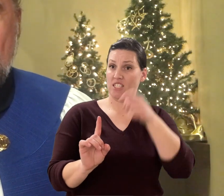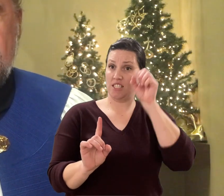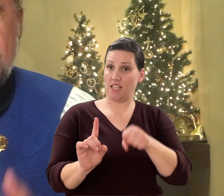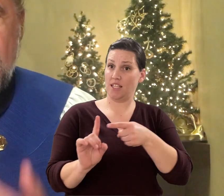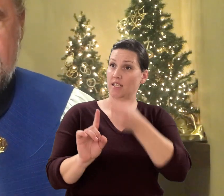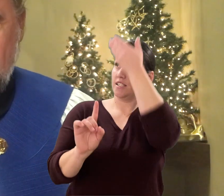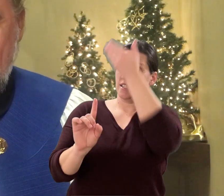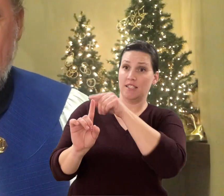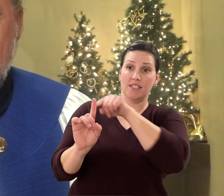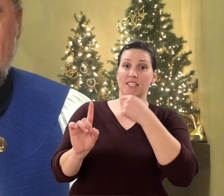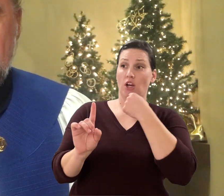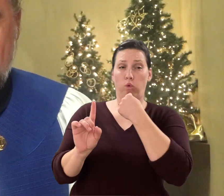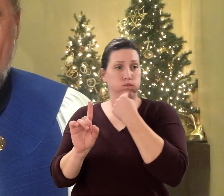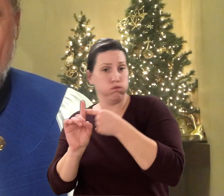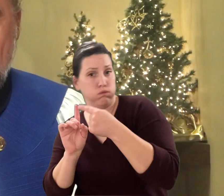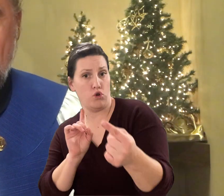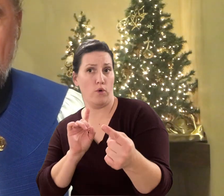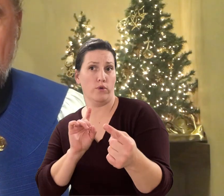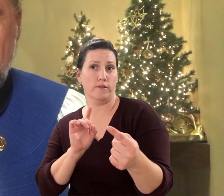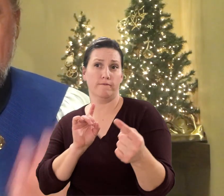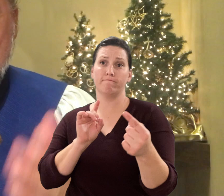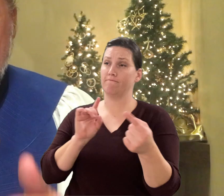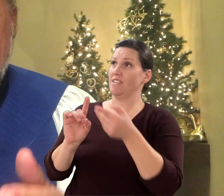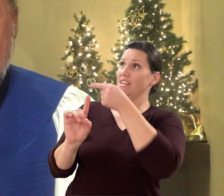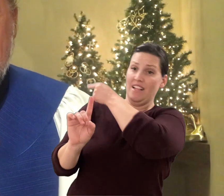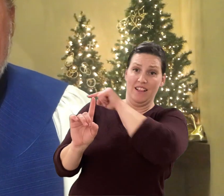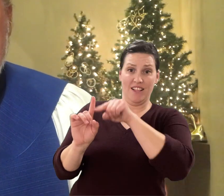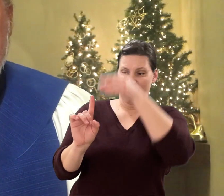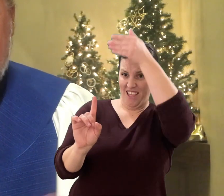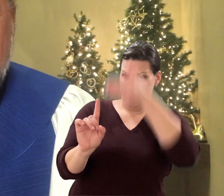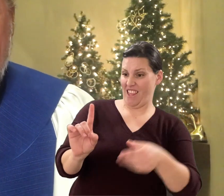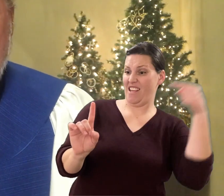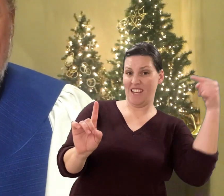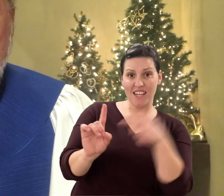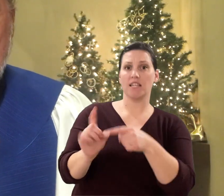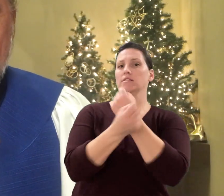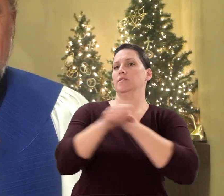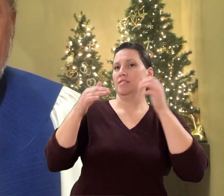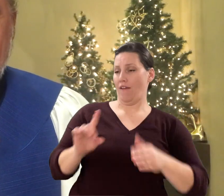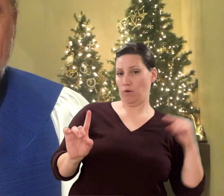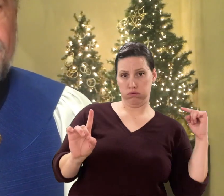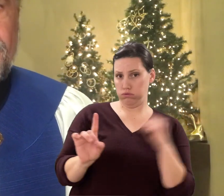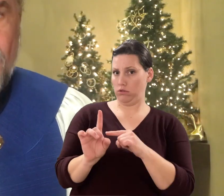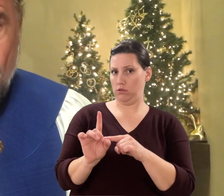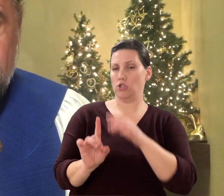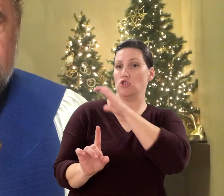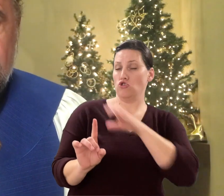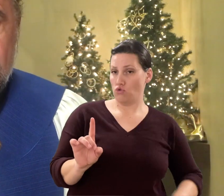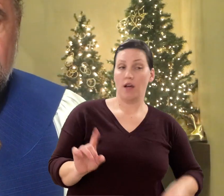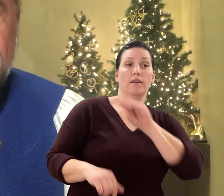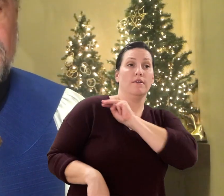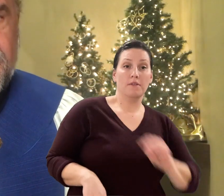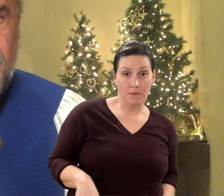in order to testify to you that he really is the Savior of the world, the